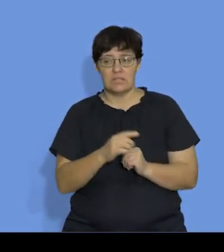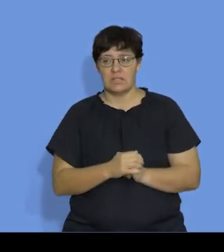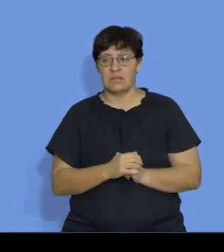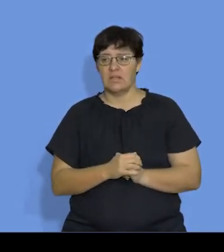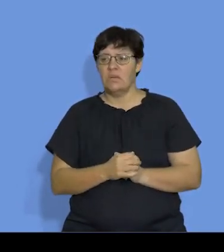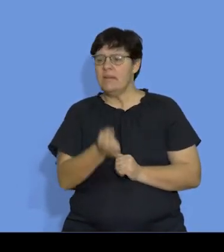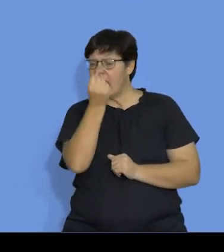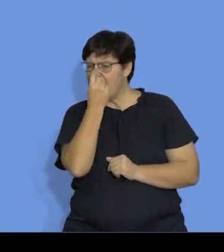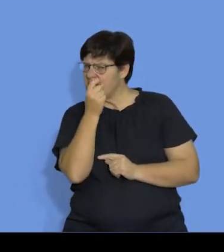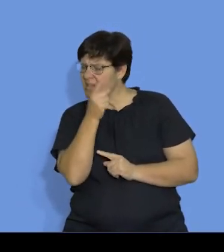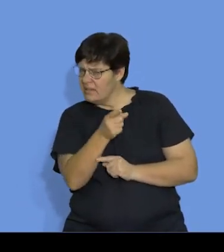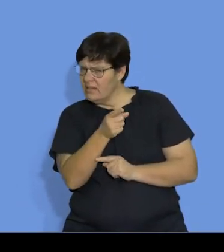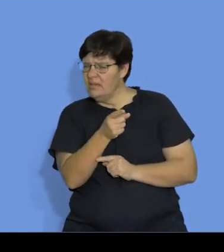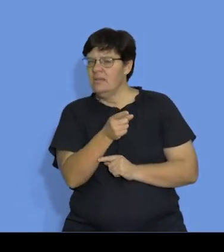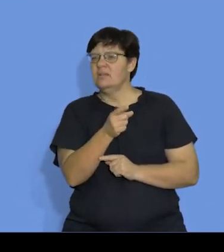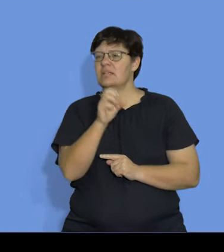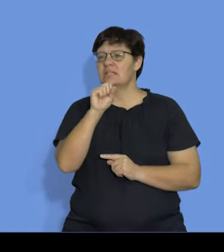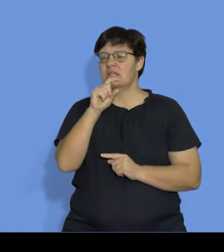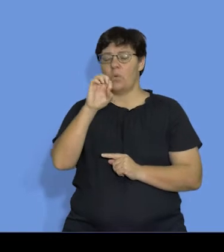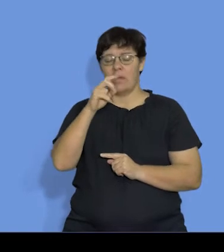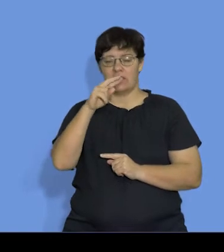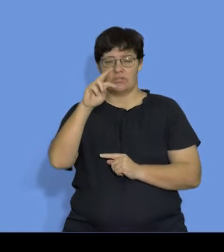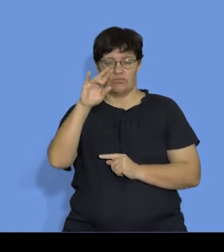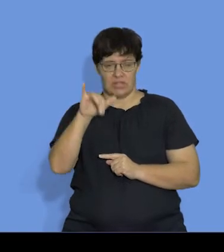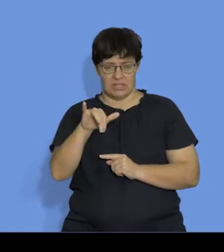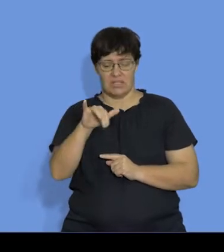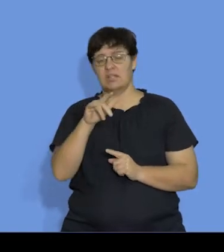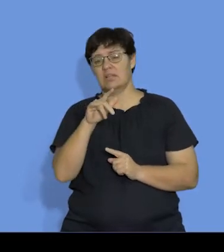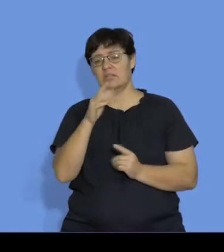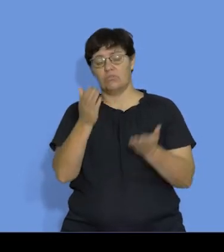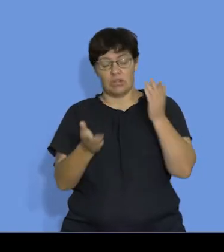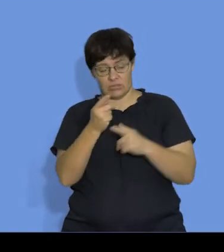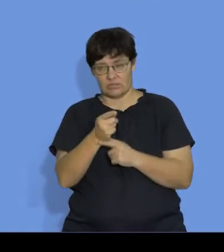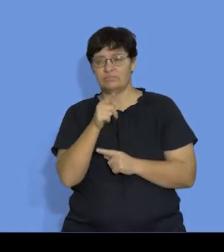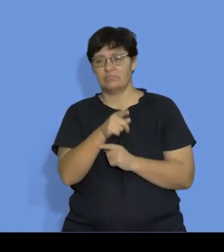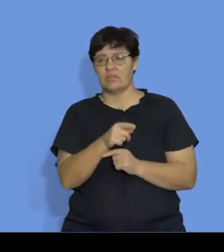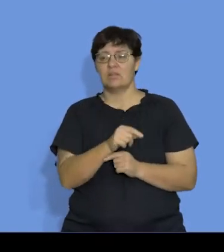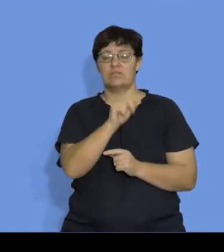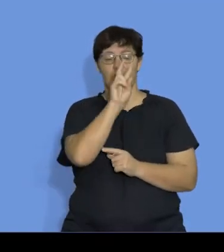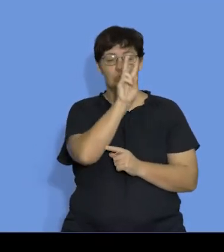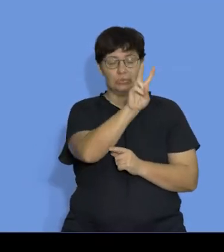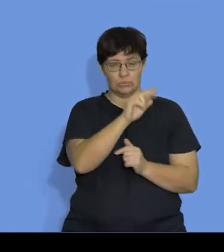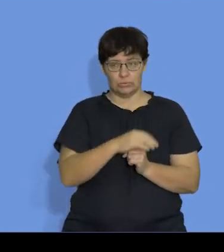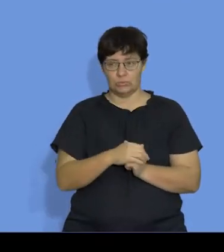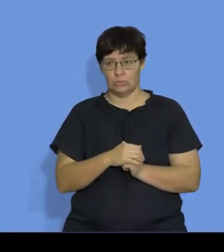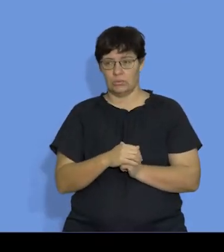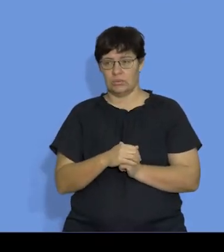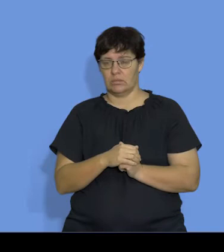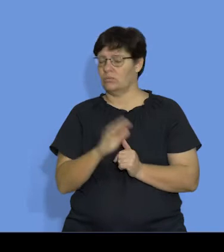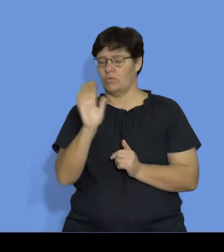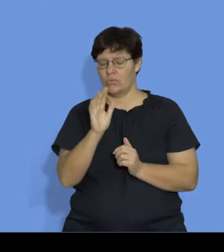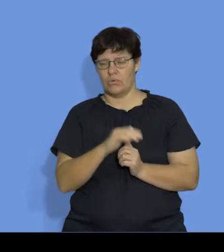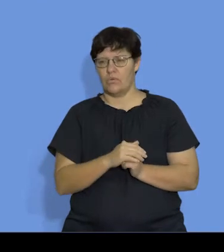that the stoichiometric ratio in which these substances react from the balanced equation is it's